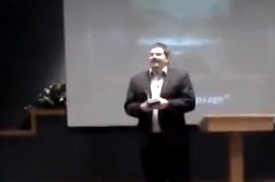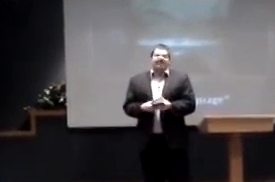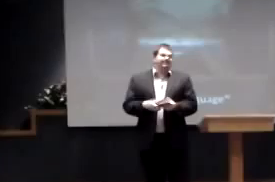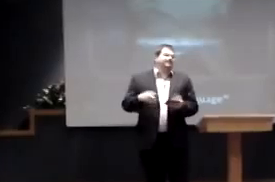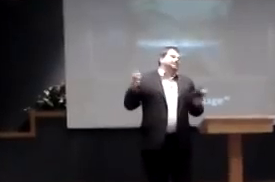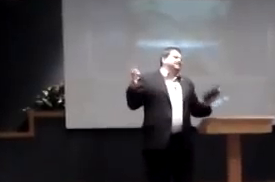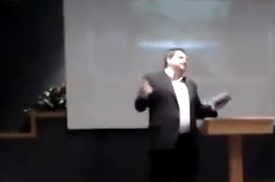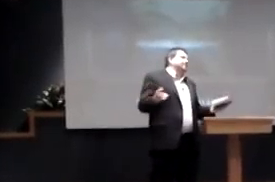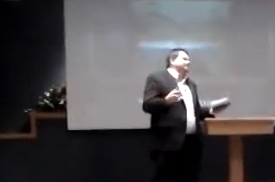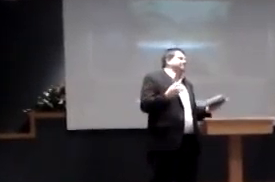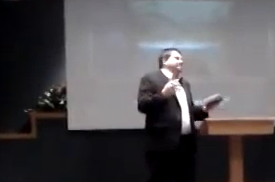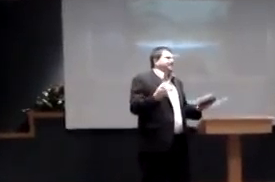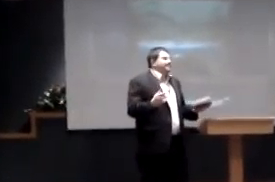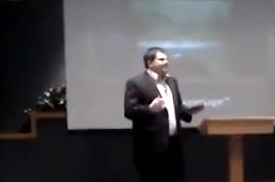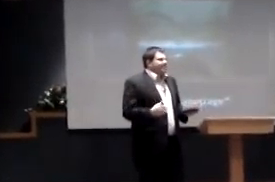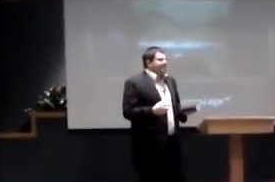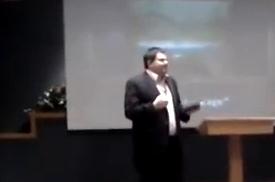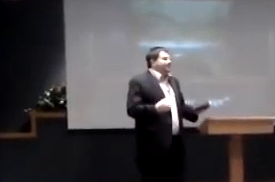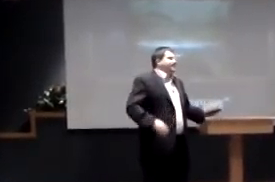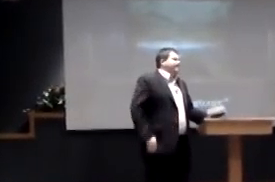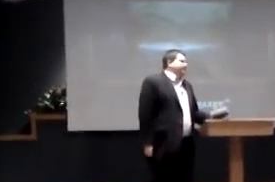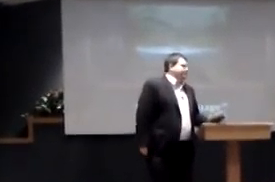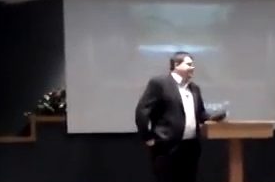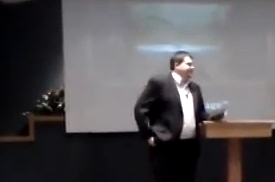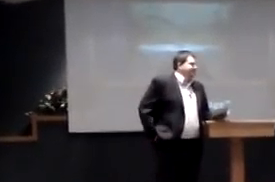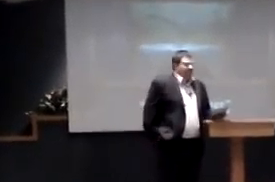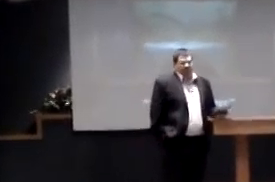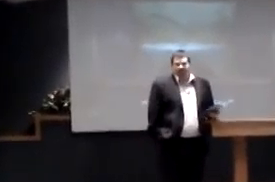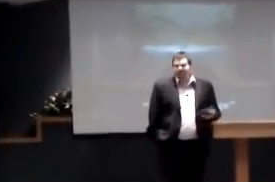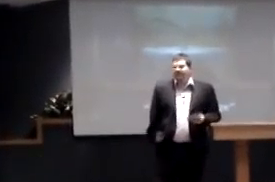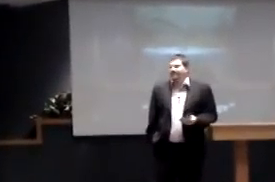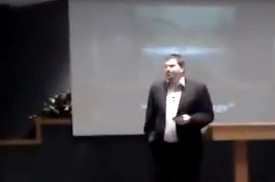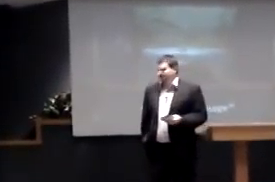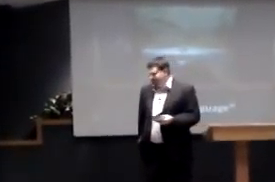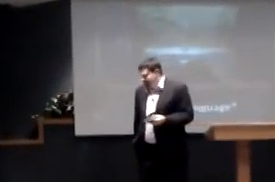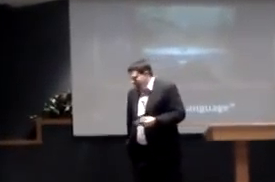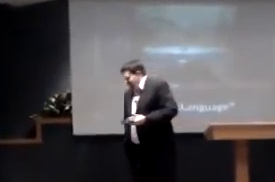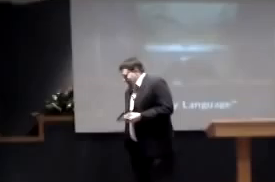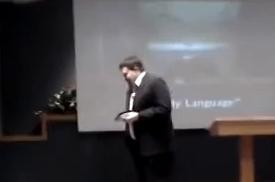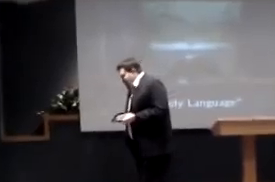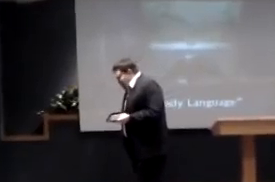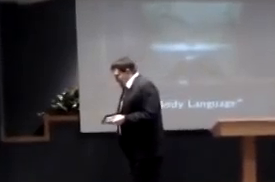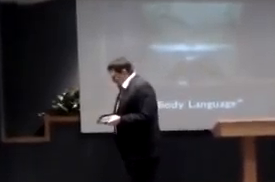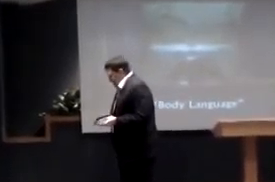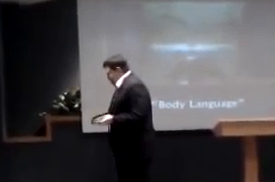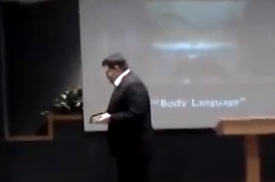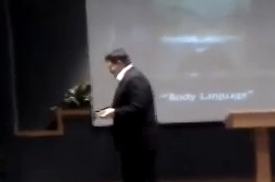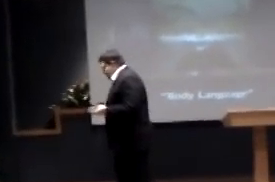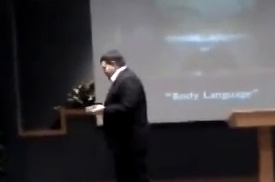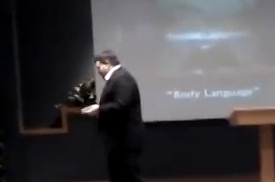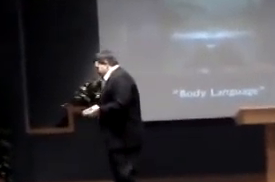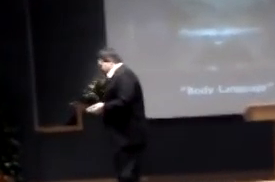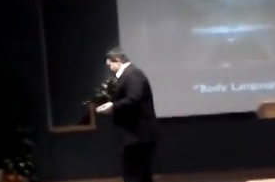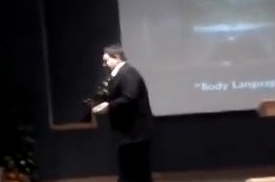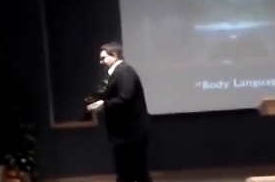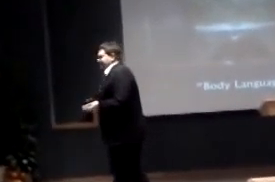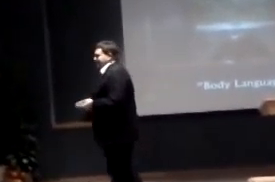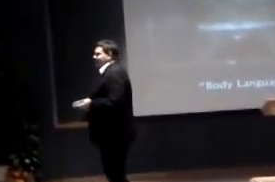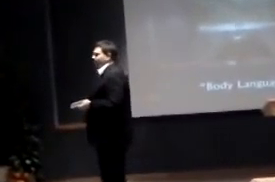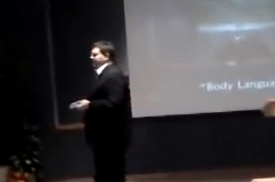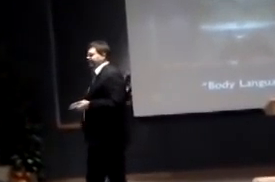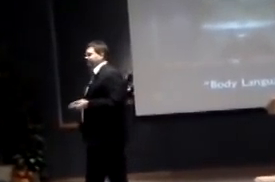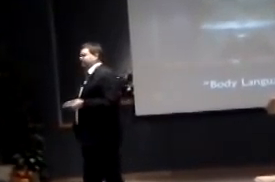And it, you know, they say that everything you ever needed to know you learned in kindergarten. And sometimes, everything we ever really needed